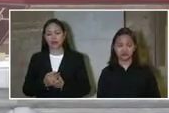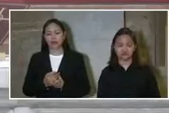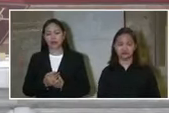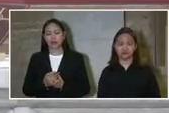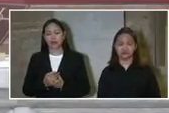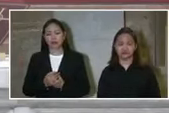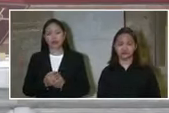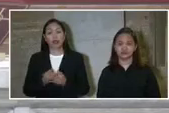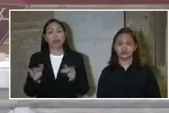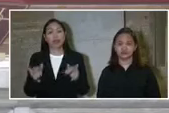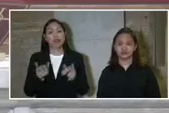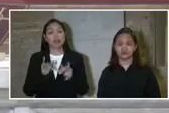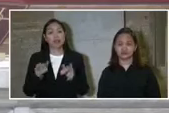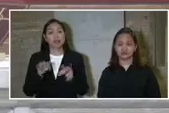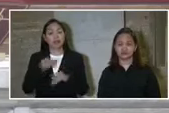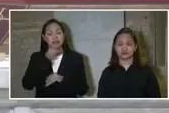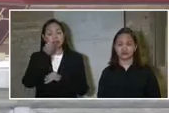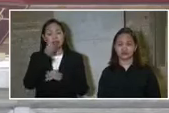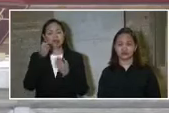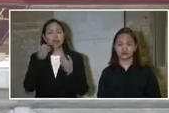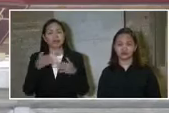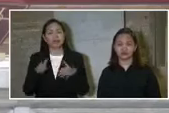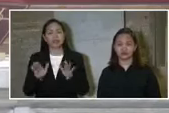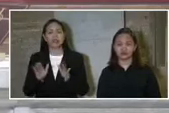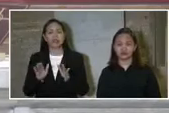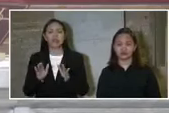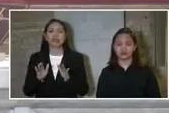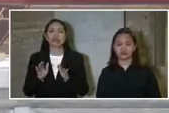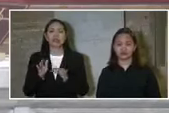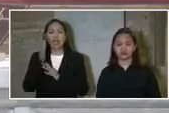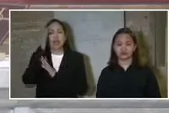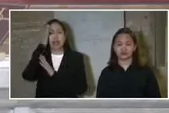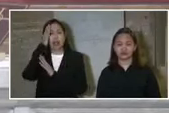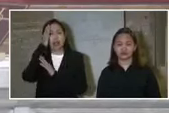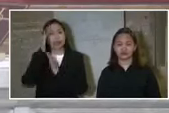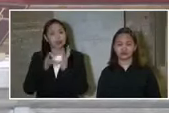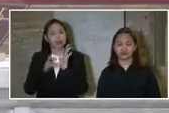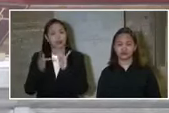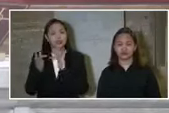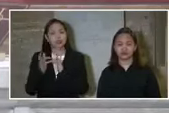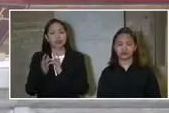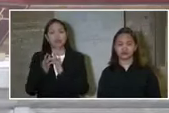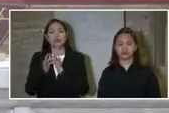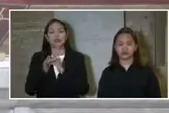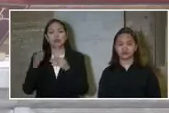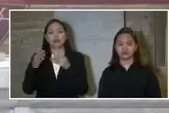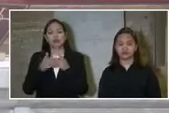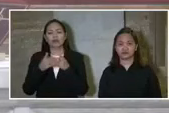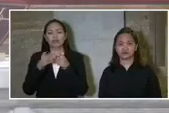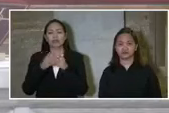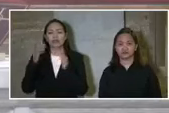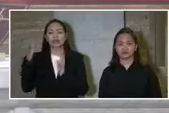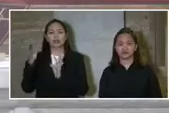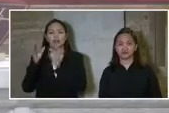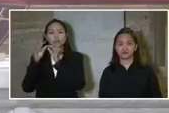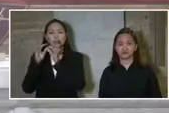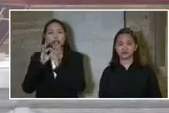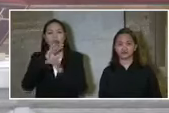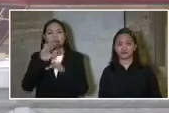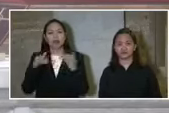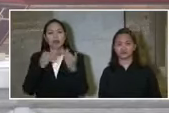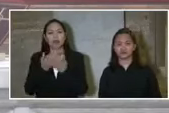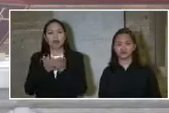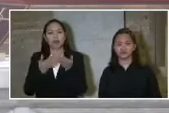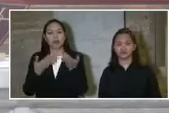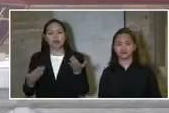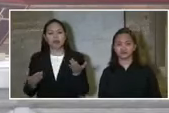In a similar way, when supper was ended, knowing that he was about to reconcile all things in himself through his